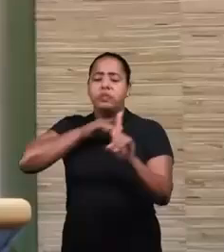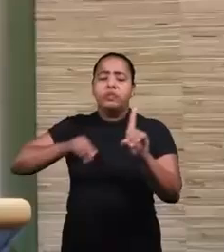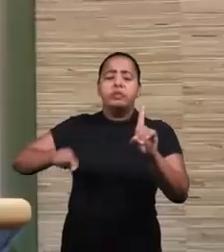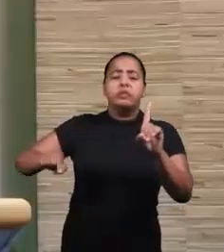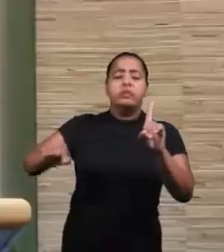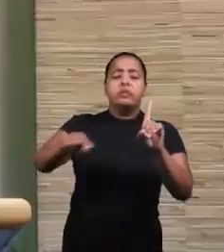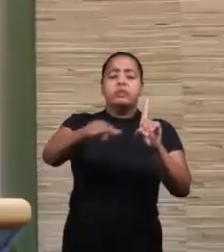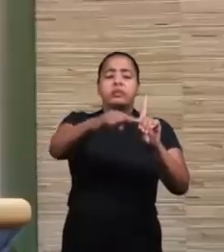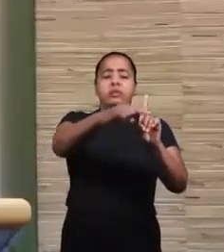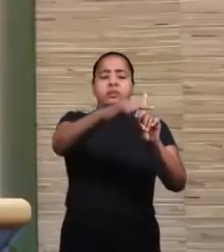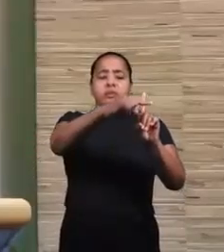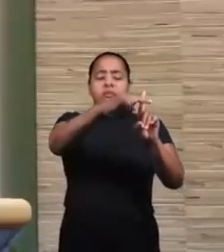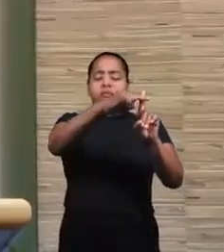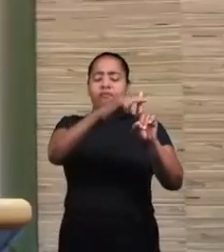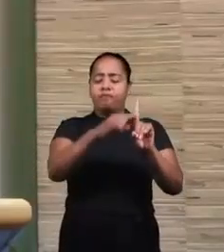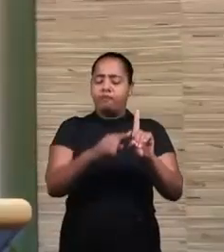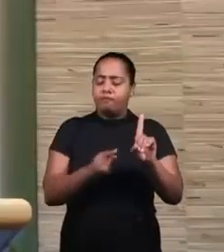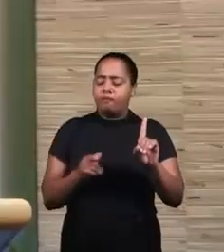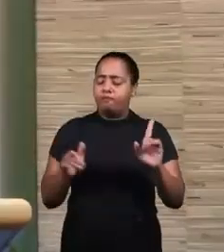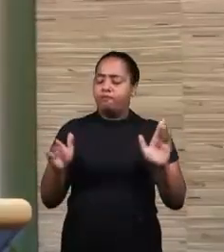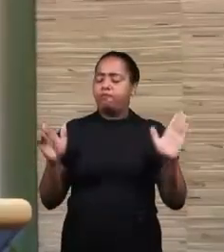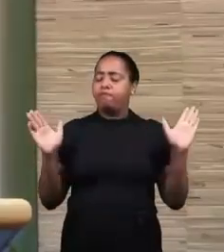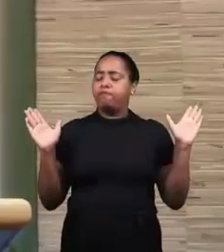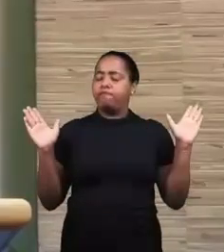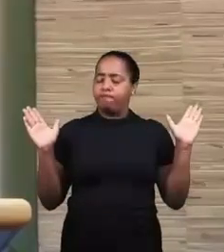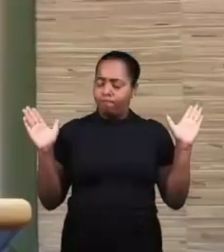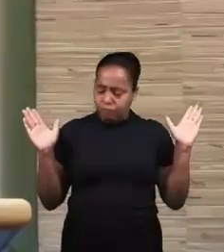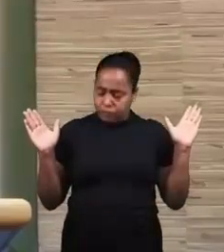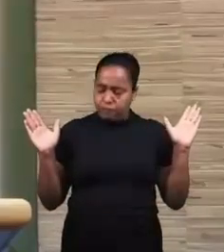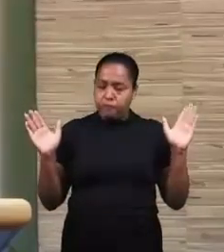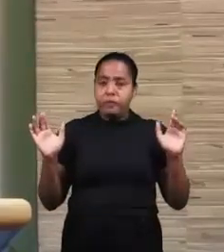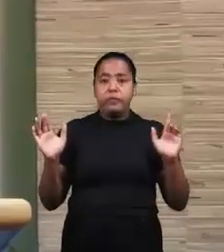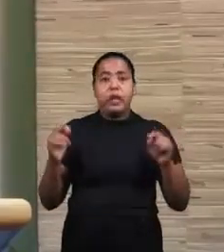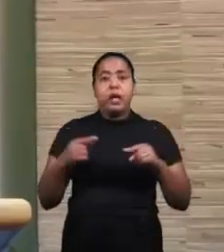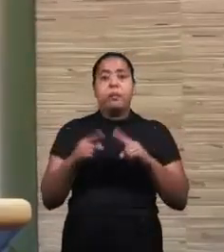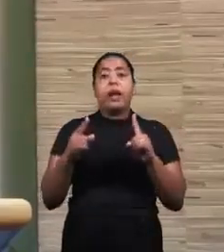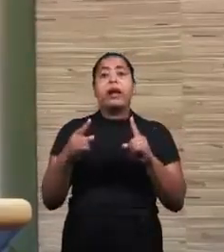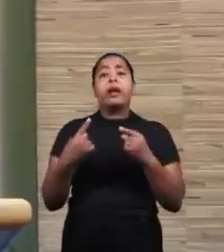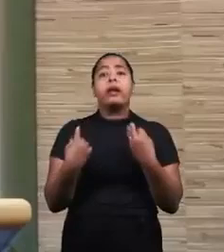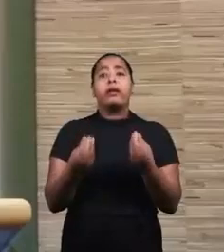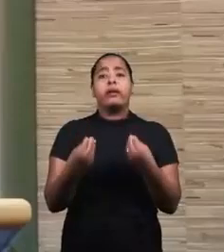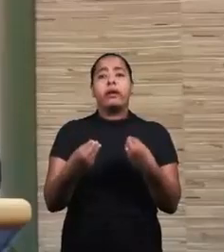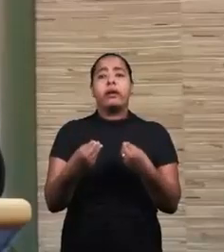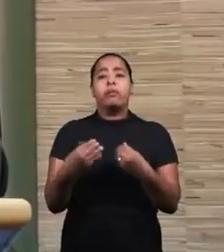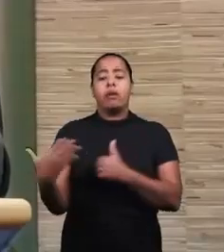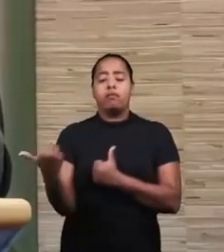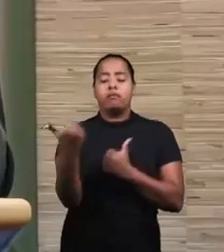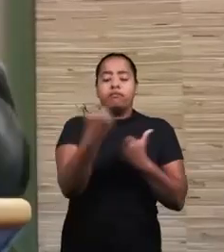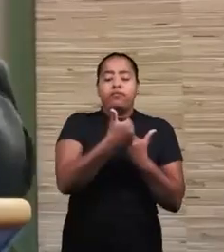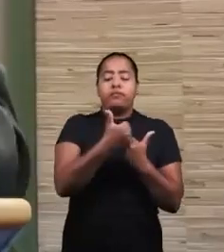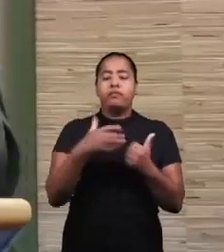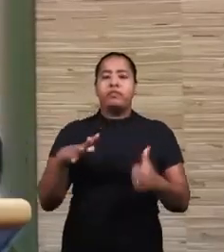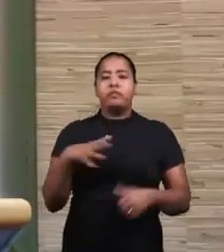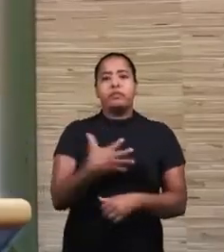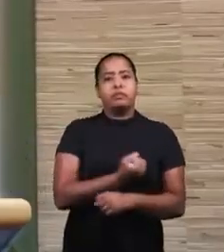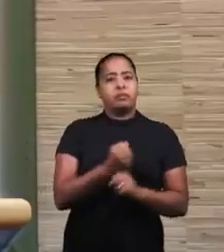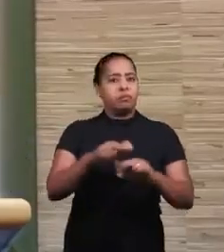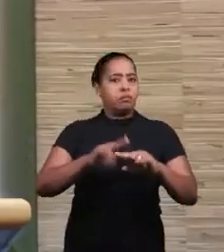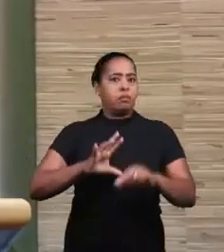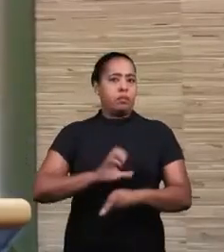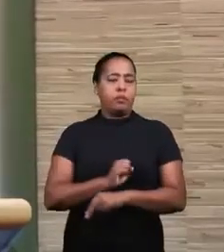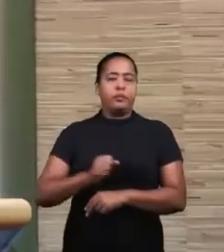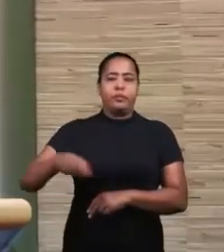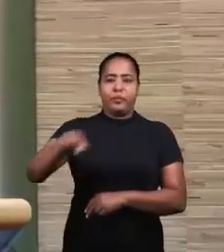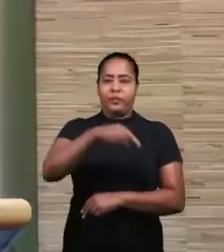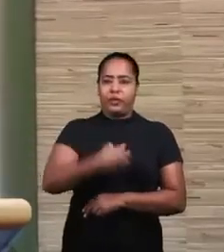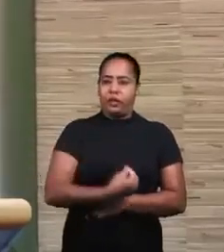himself to die to rescue us. That was his great love for us.